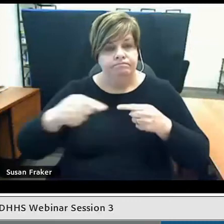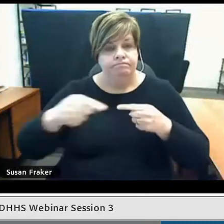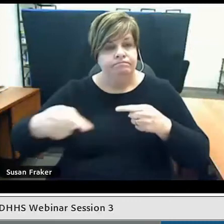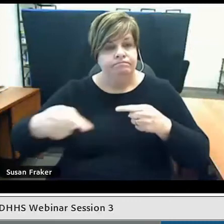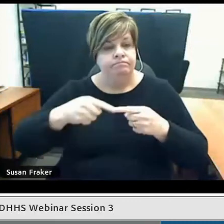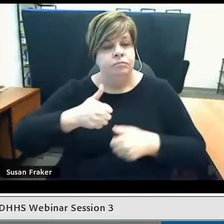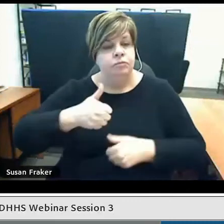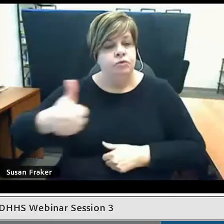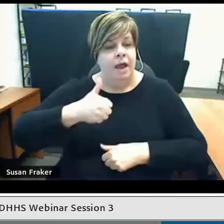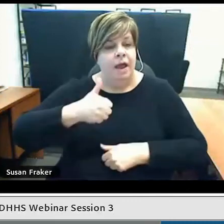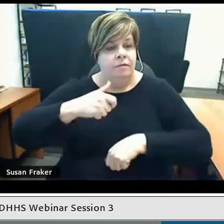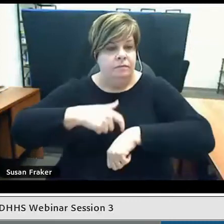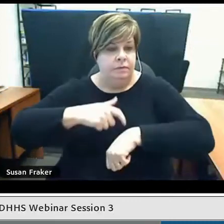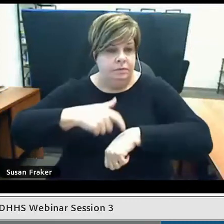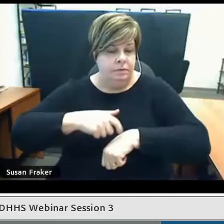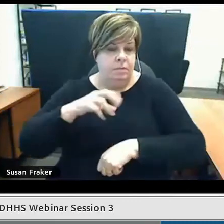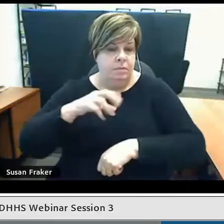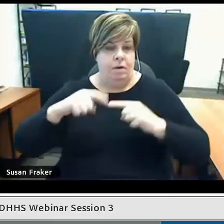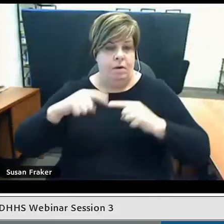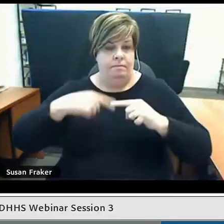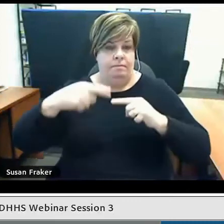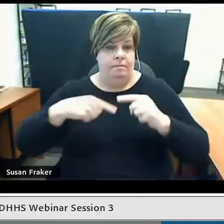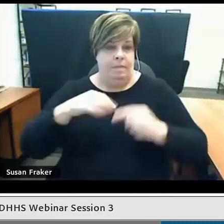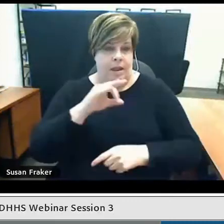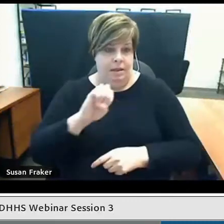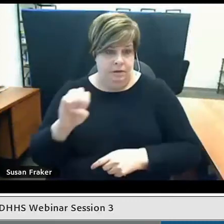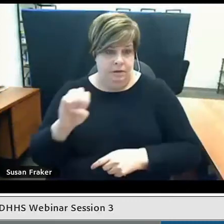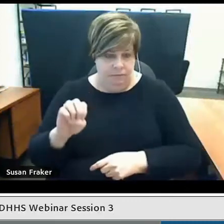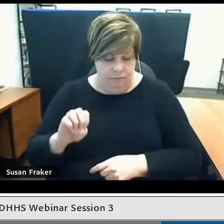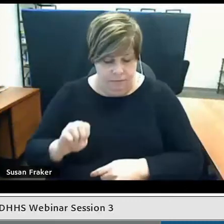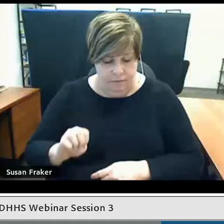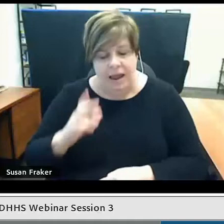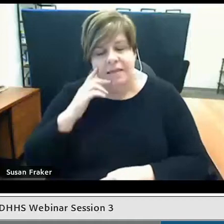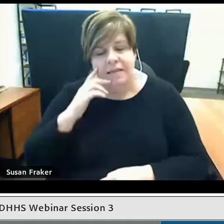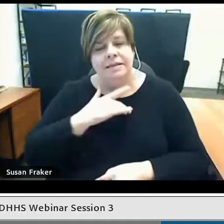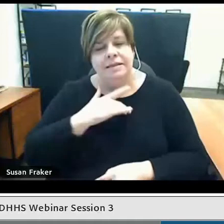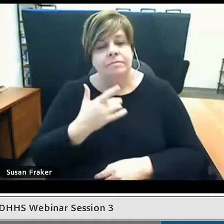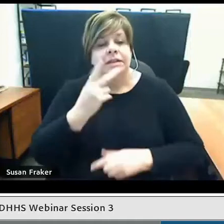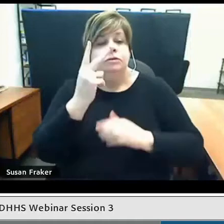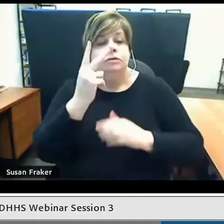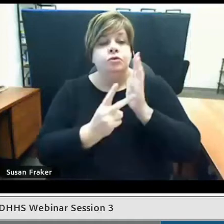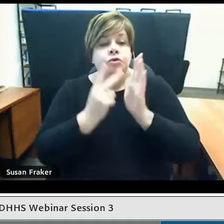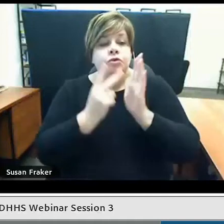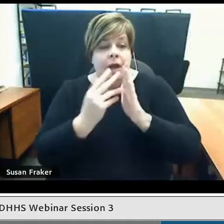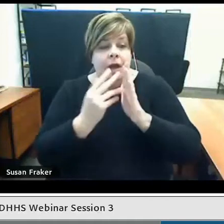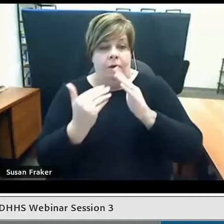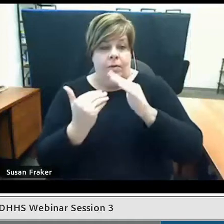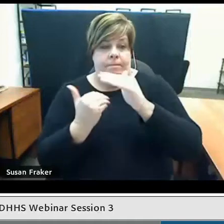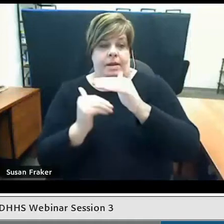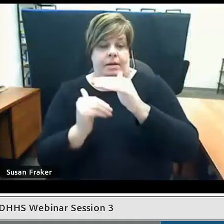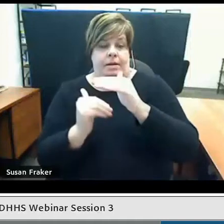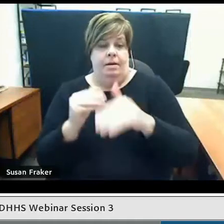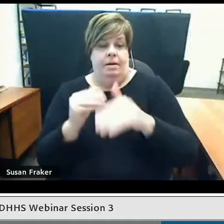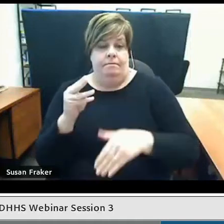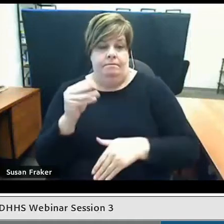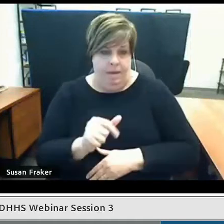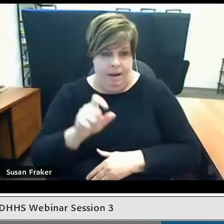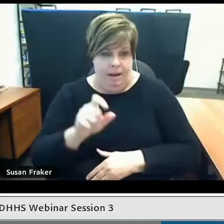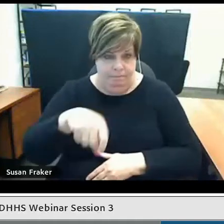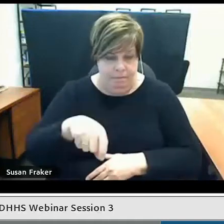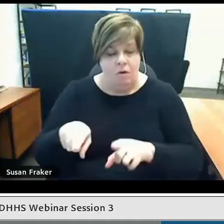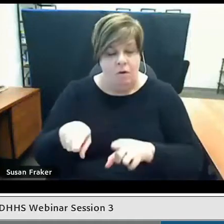time, and or mileage fee. And usually there's a 2-hour minimum. Most interpreters also have